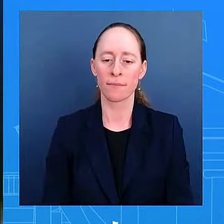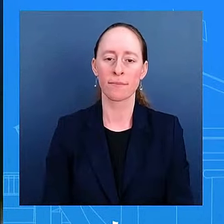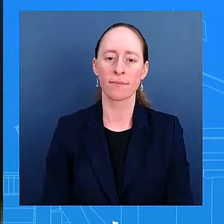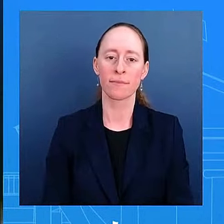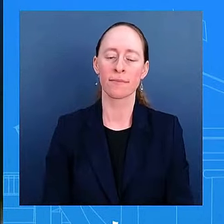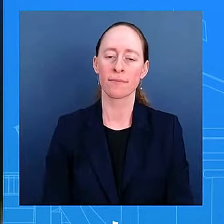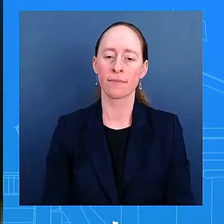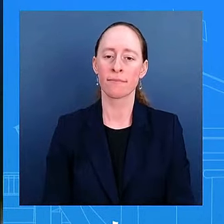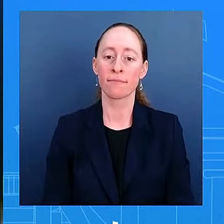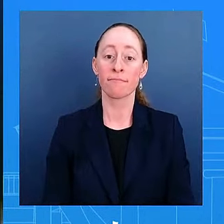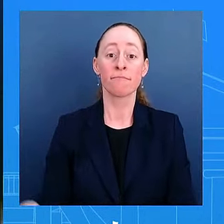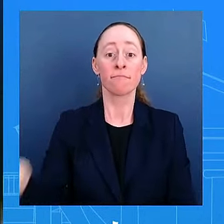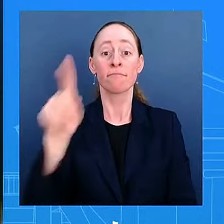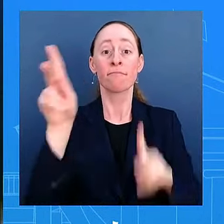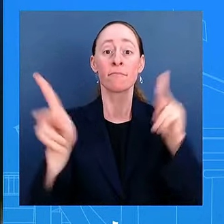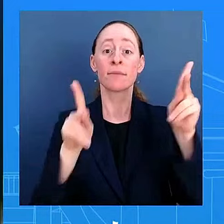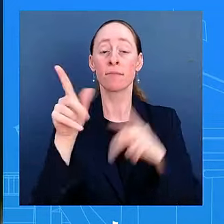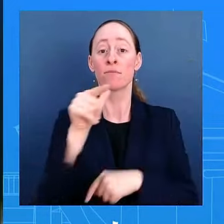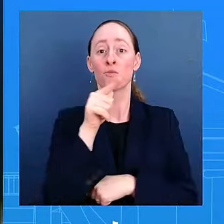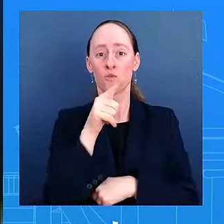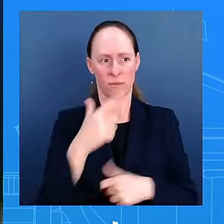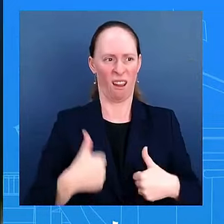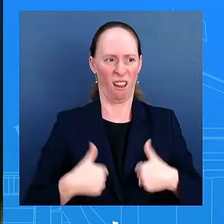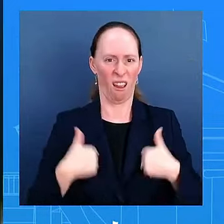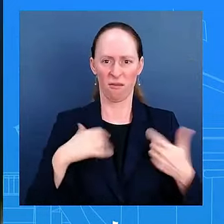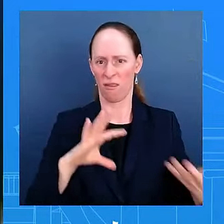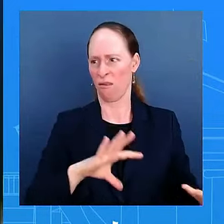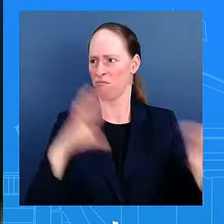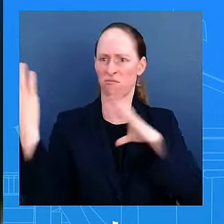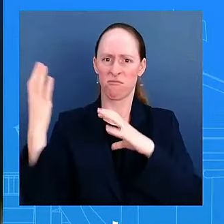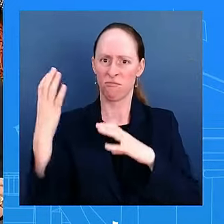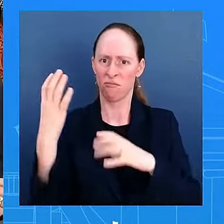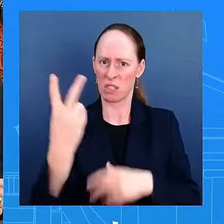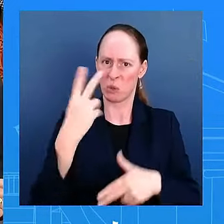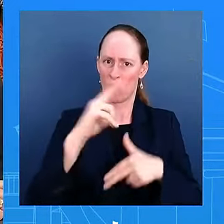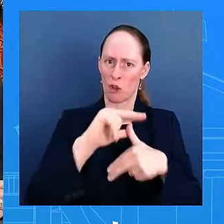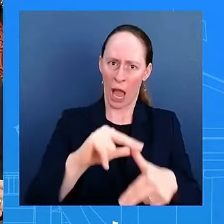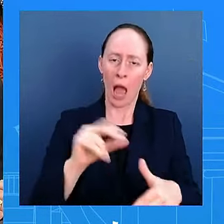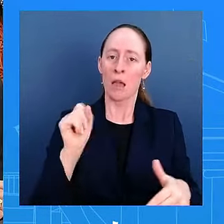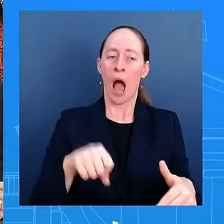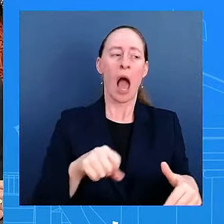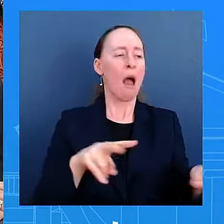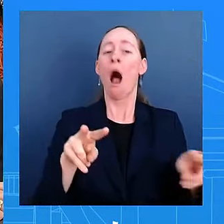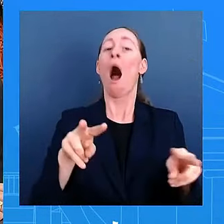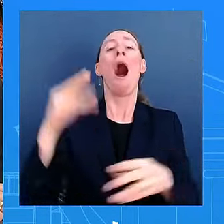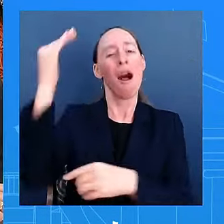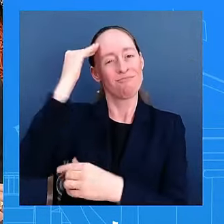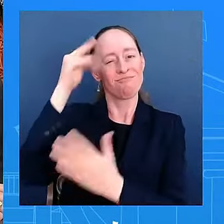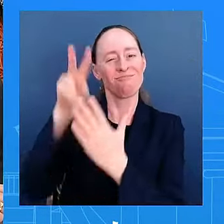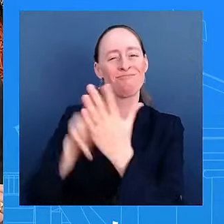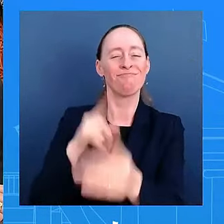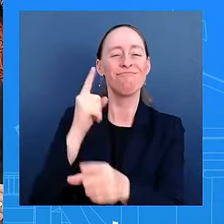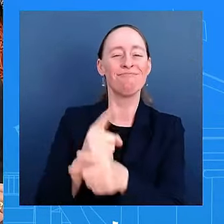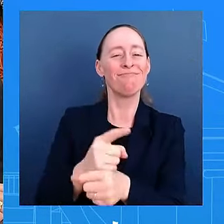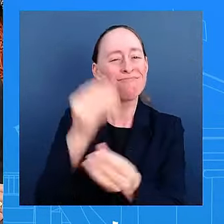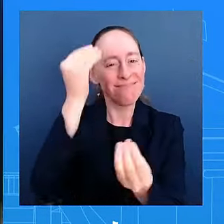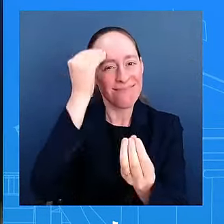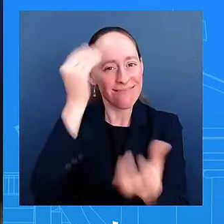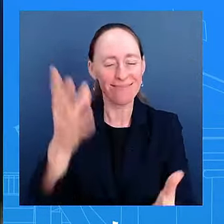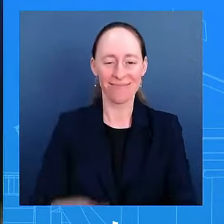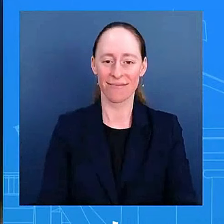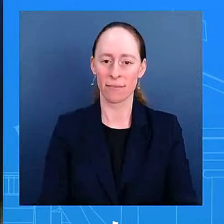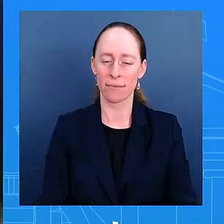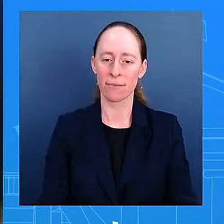impacted by two hurricanes, has the information that they need. Themselves doing enough to police the disinformation? I mean, look, they're